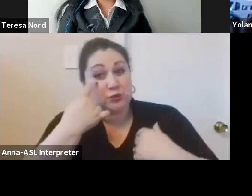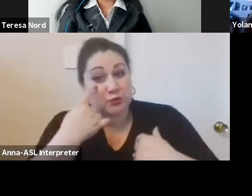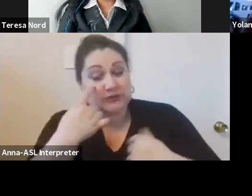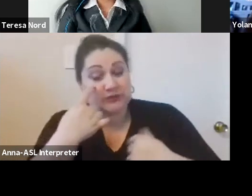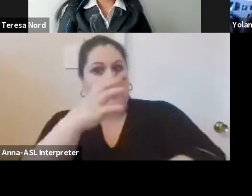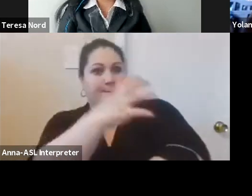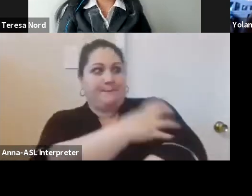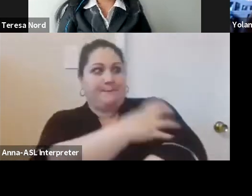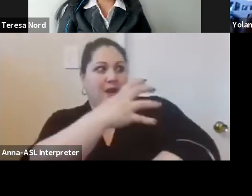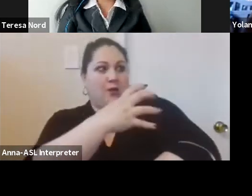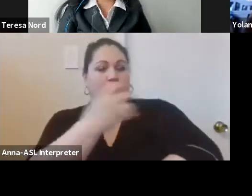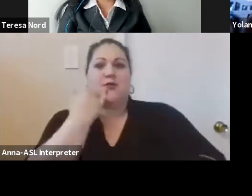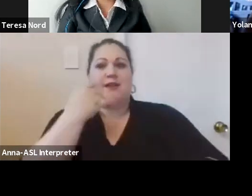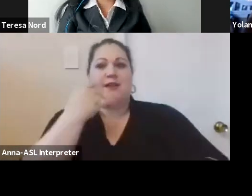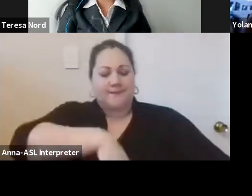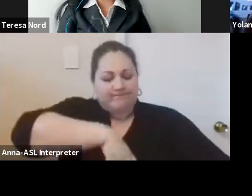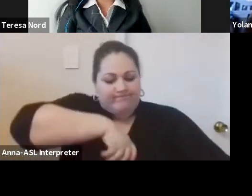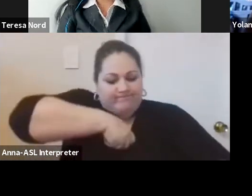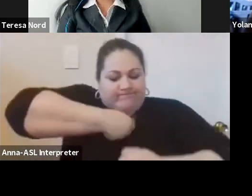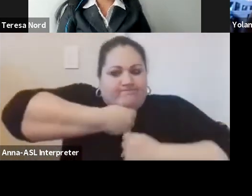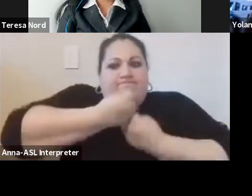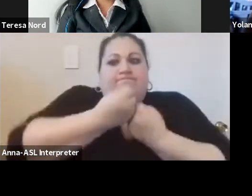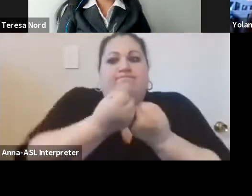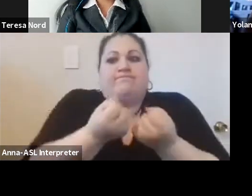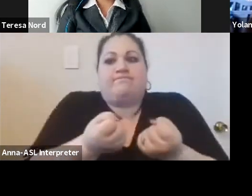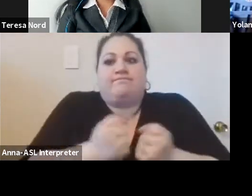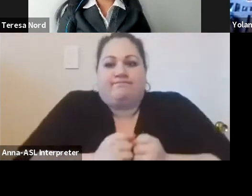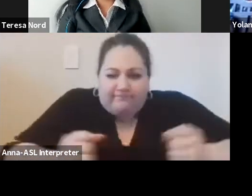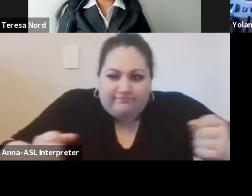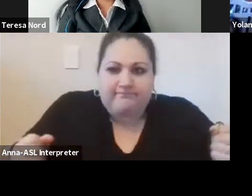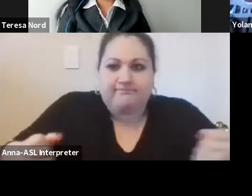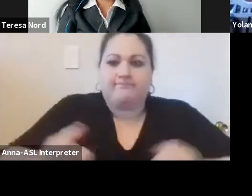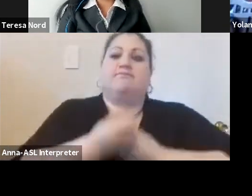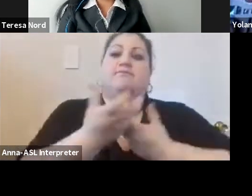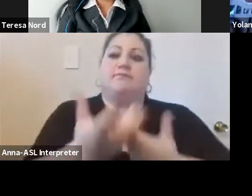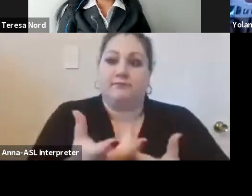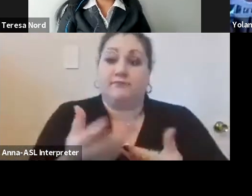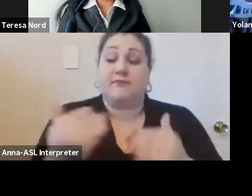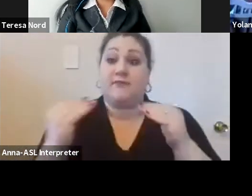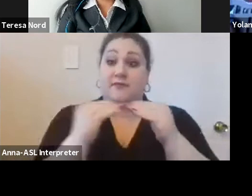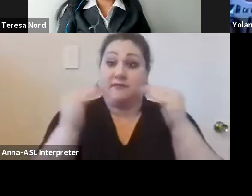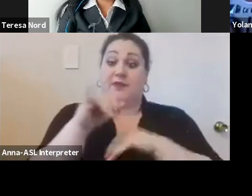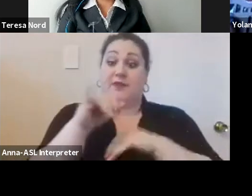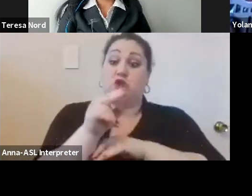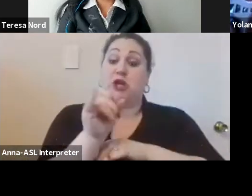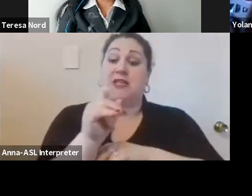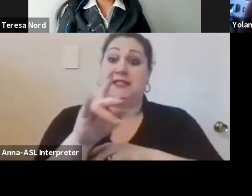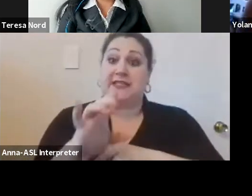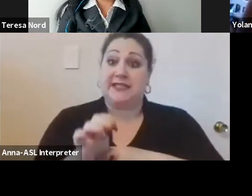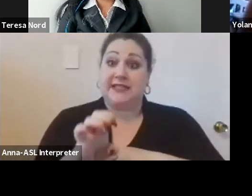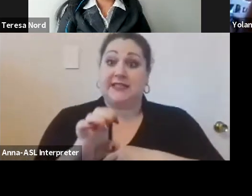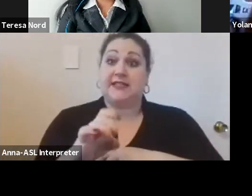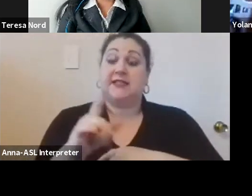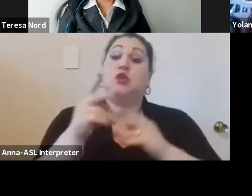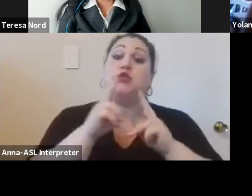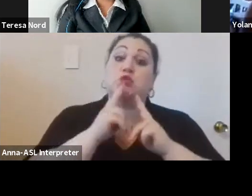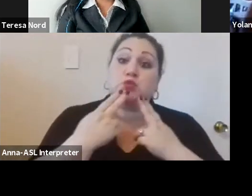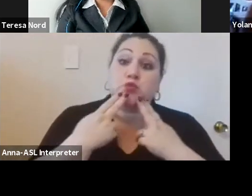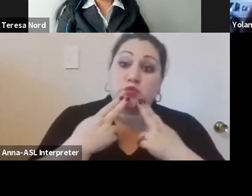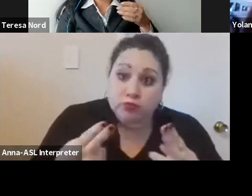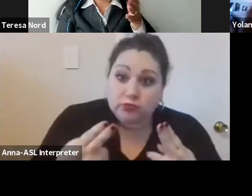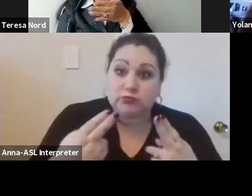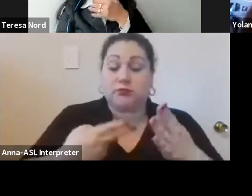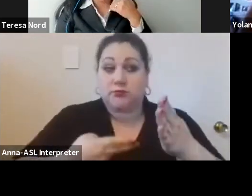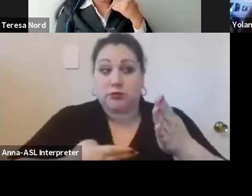witnessing. That's healing, right? Justice is truth. Justice is also healing that we've experienced today. So we